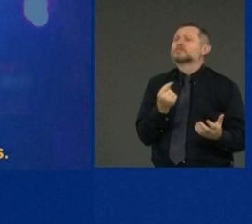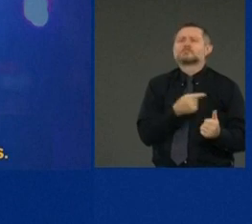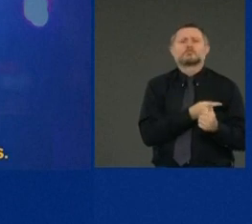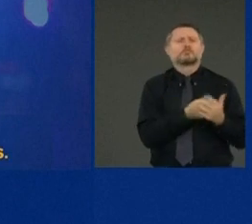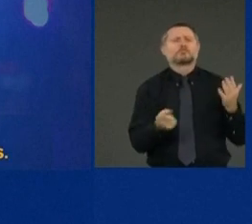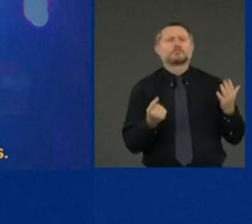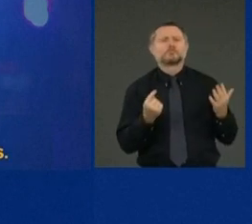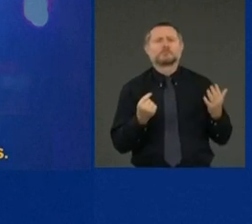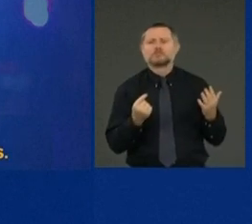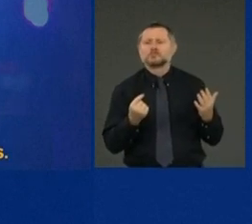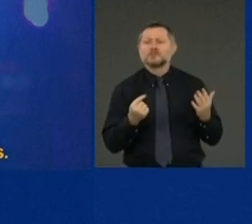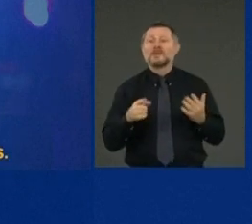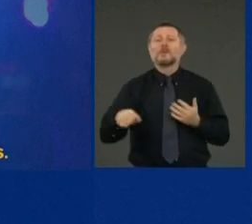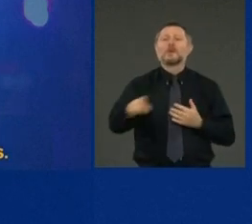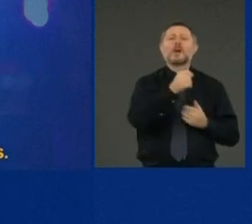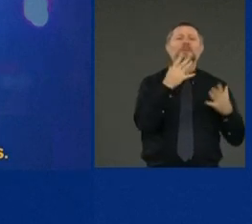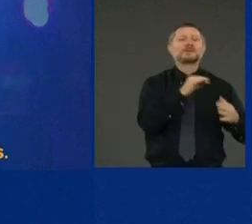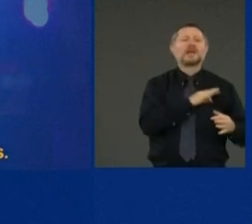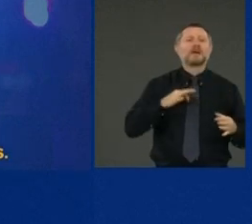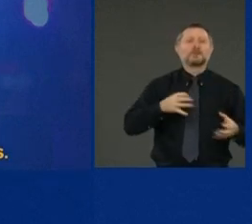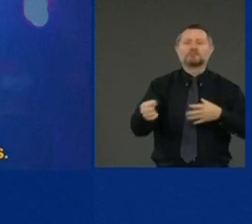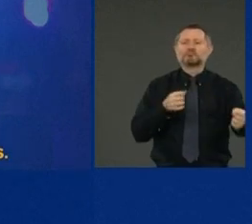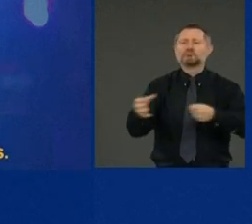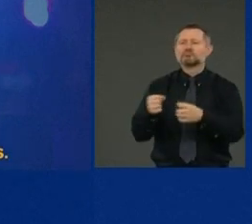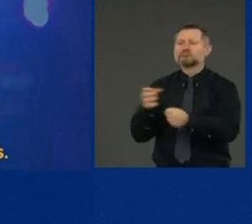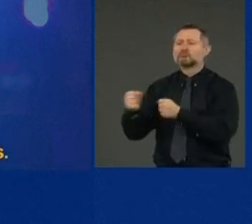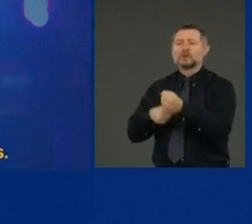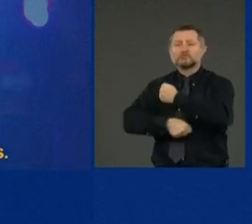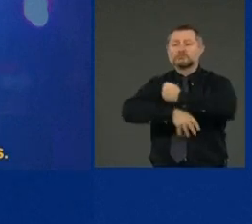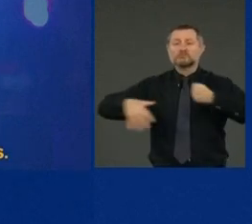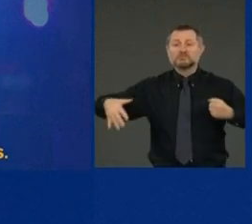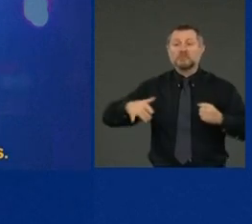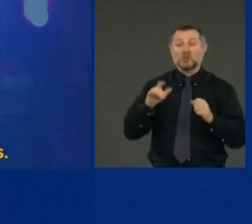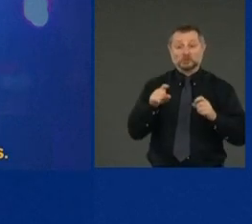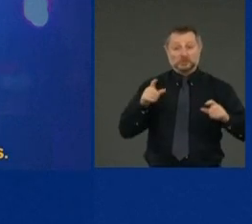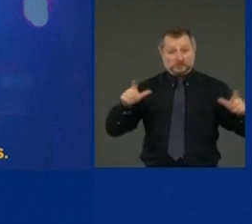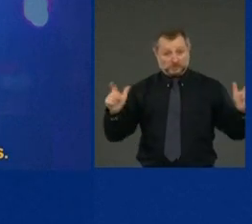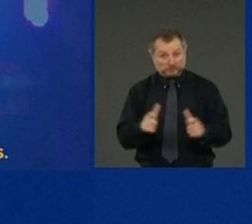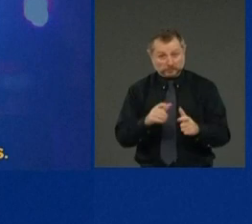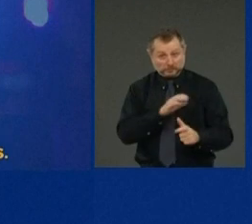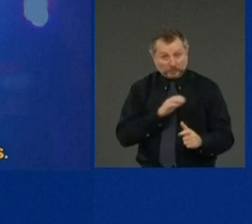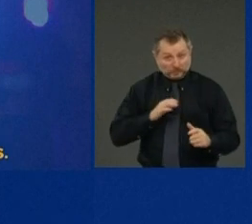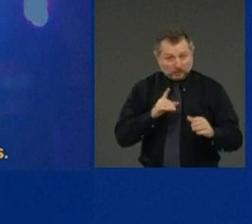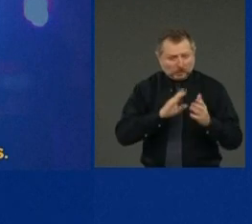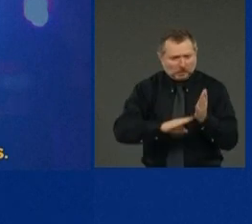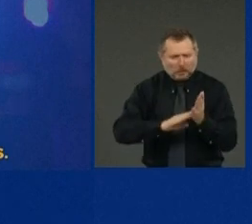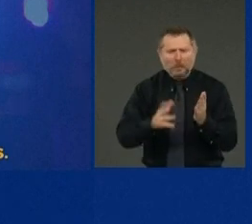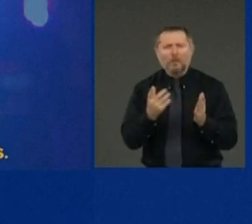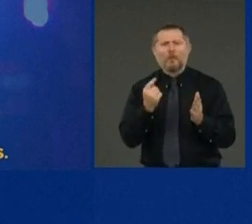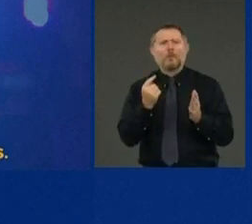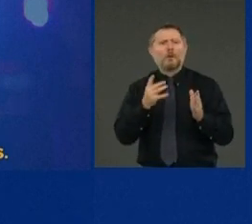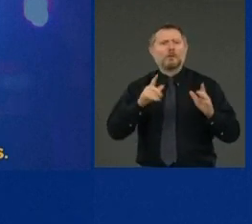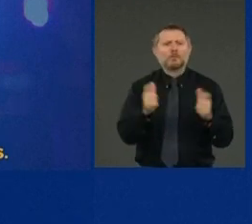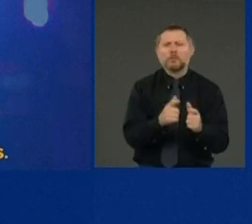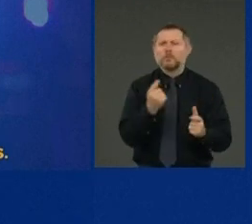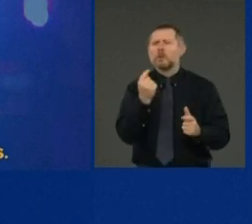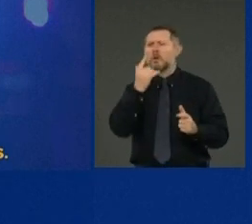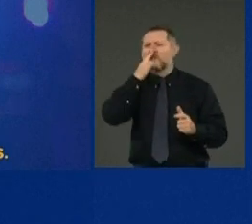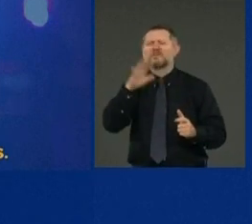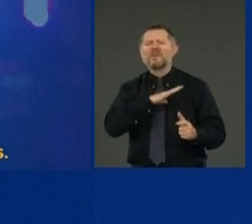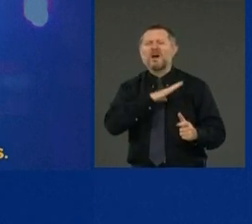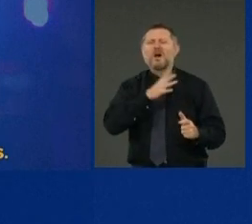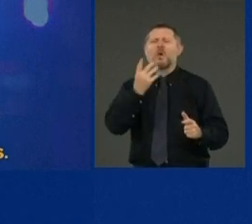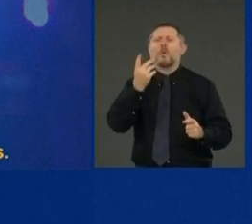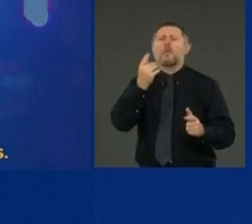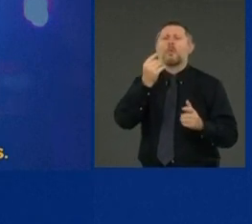staff do you need to do that? Reduce the police department. Reduce the police department. What do you want it to do? And